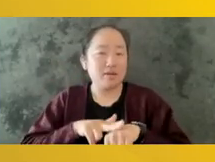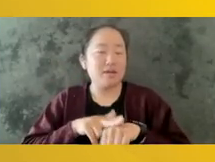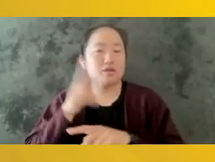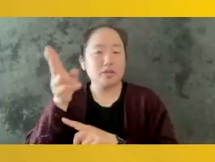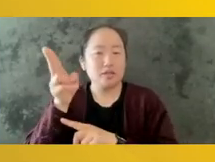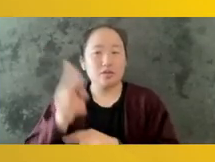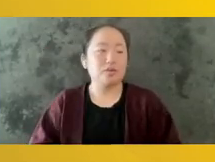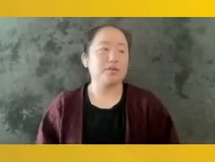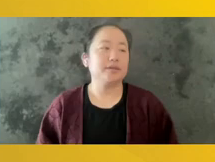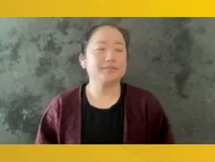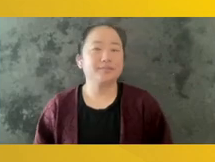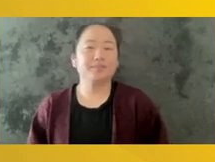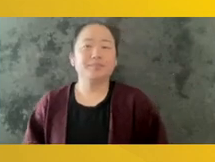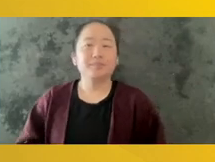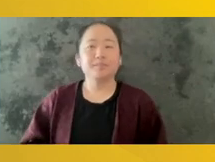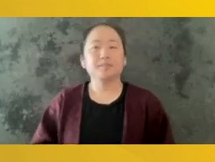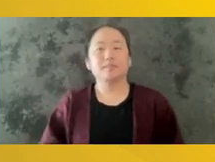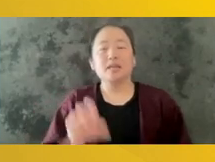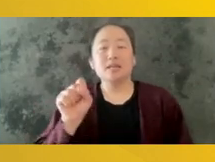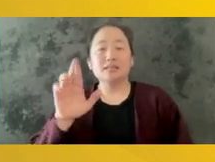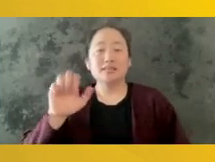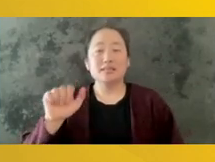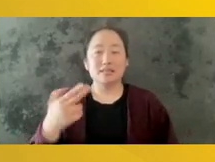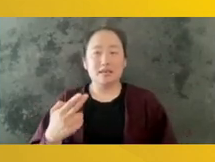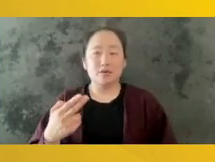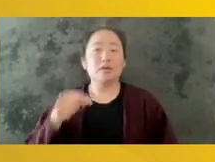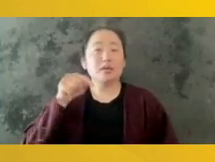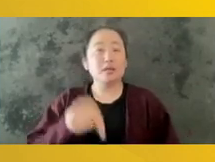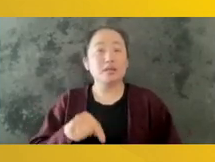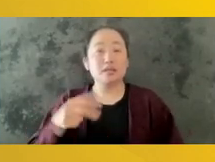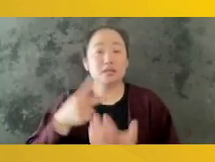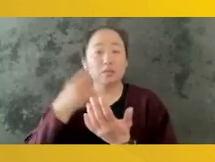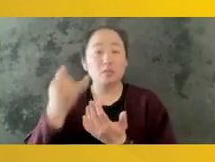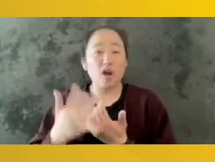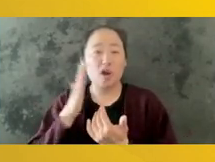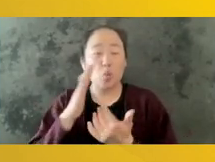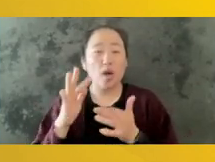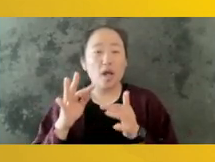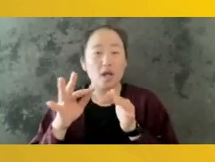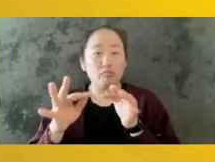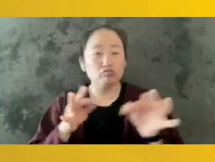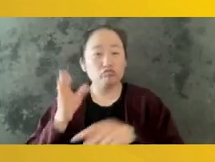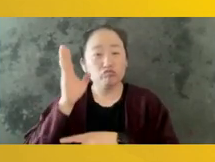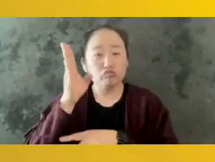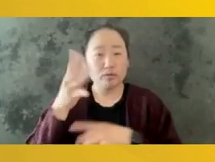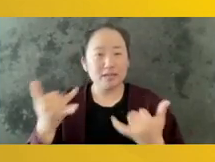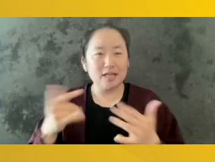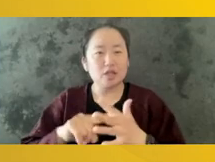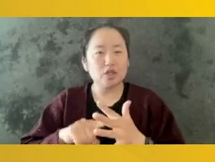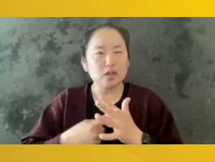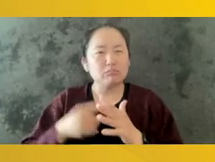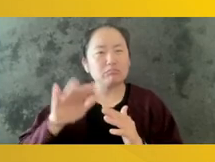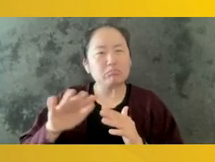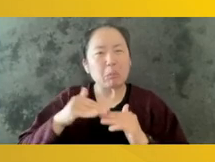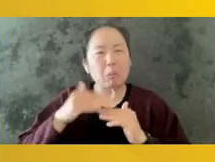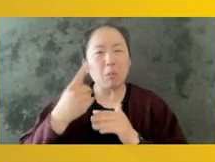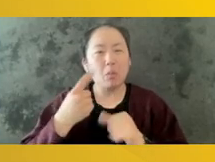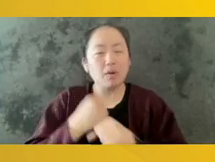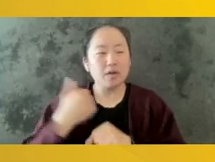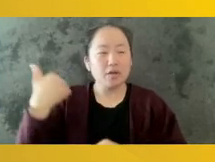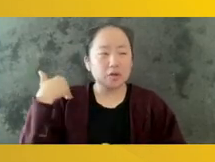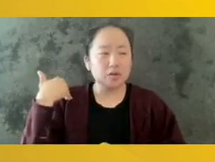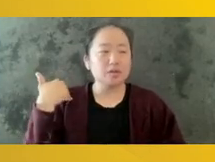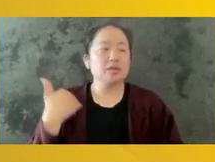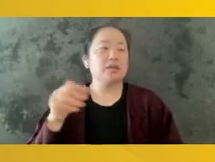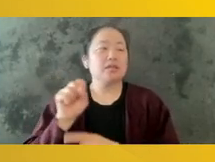This project that we're going to share with you today started over a year ago when the Smithsonian Science Education Center